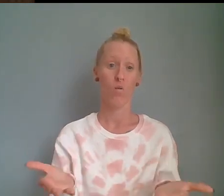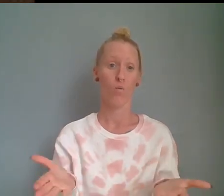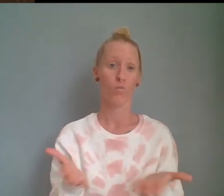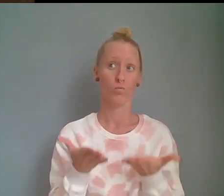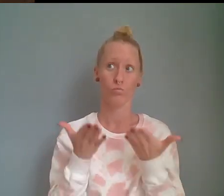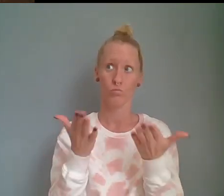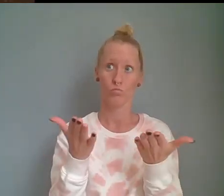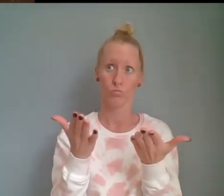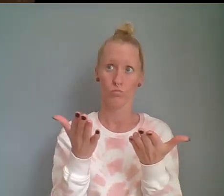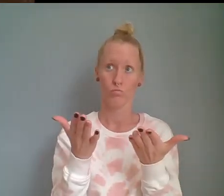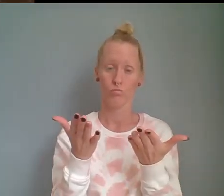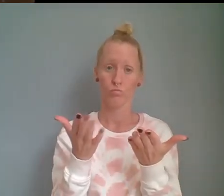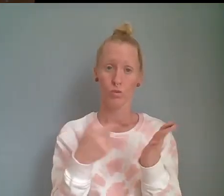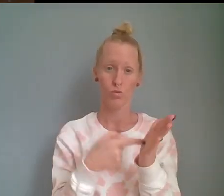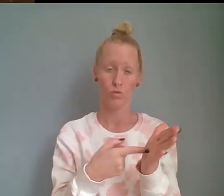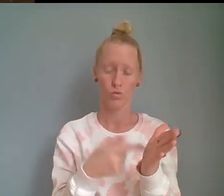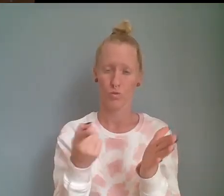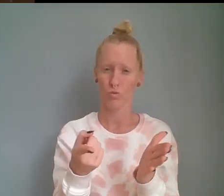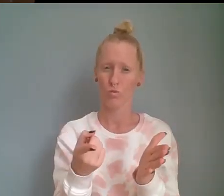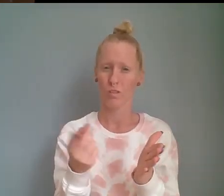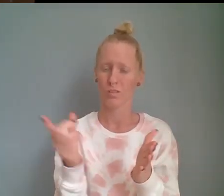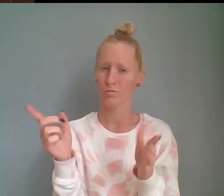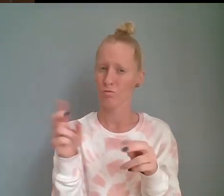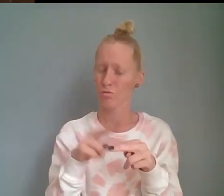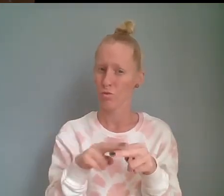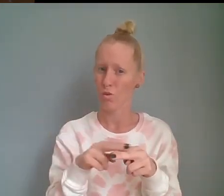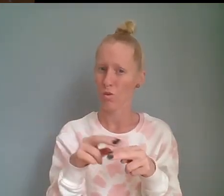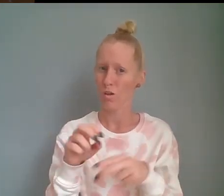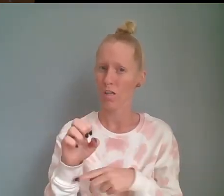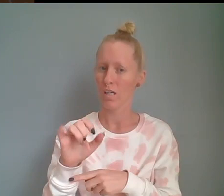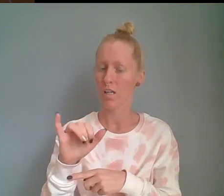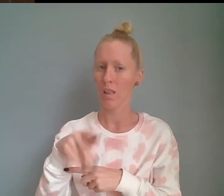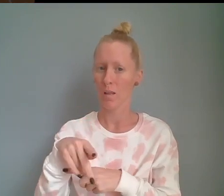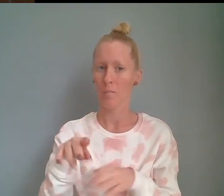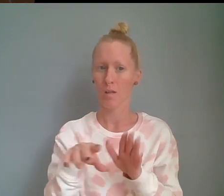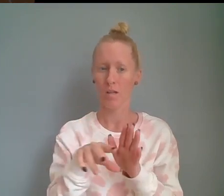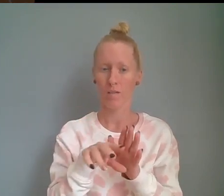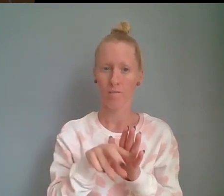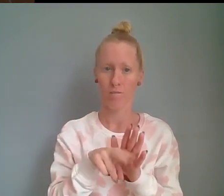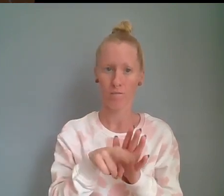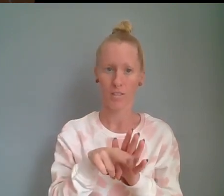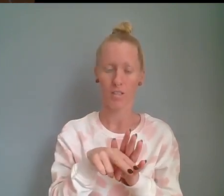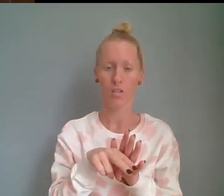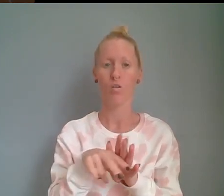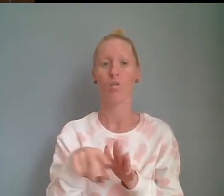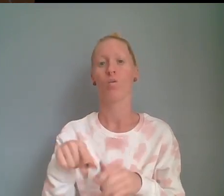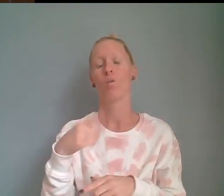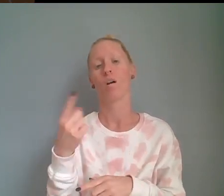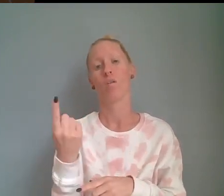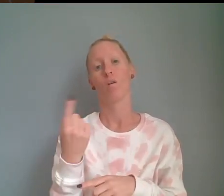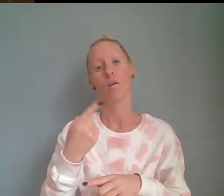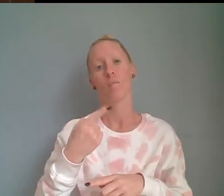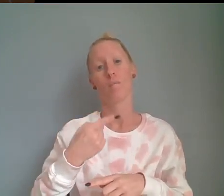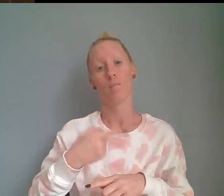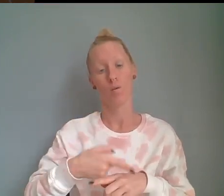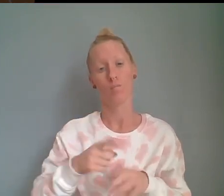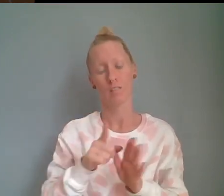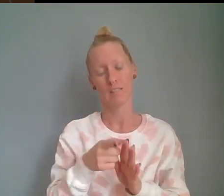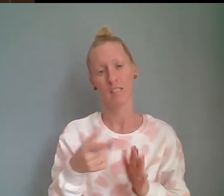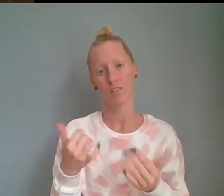woman who has had a lot of episodes of depression. Fortunately, at the moment, she's not in an